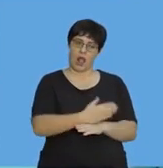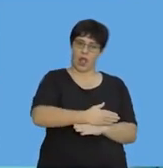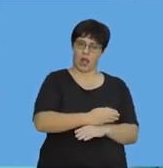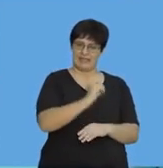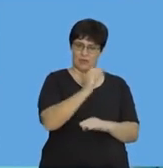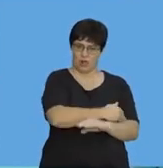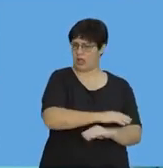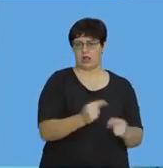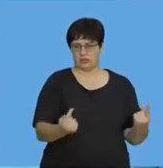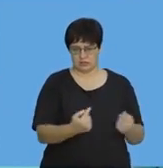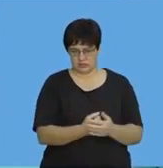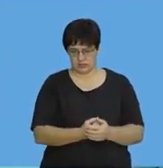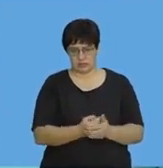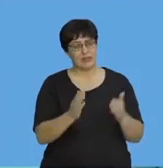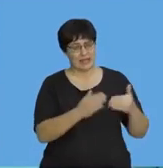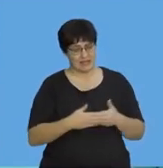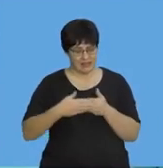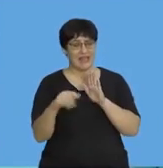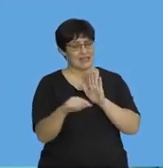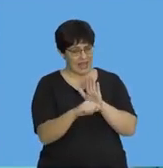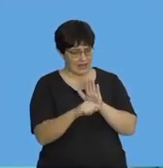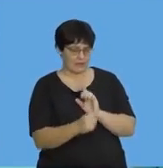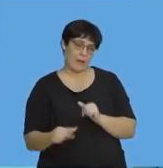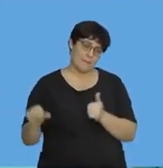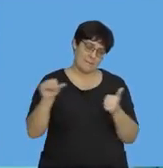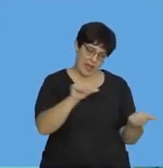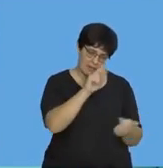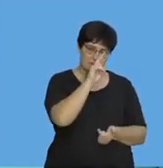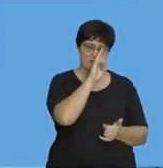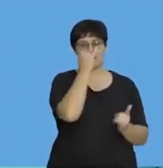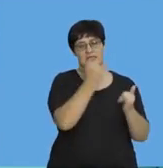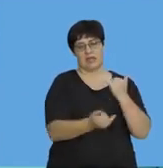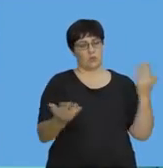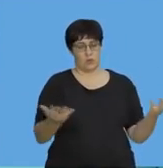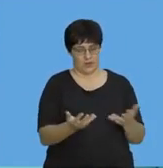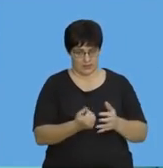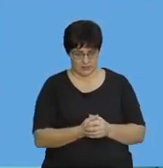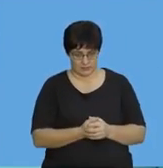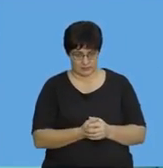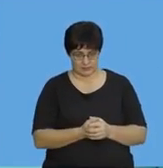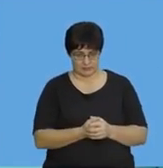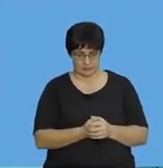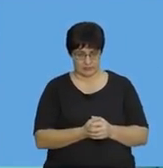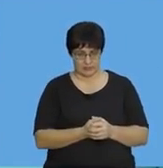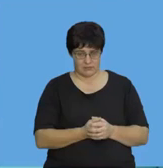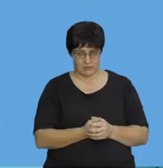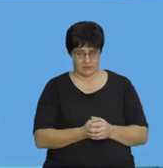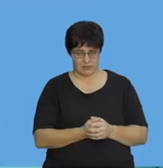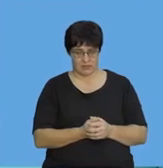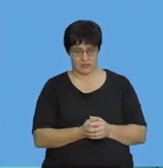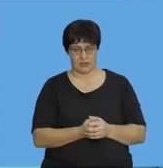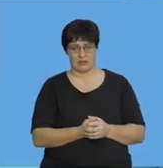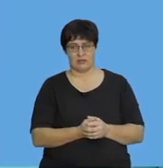positive. So be careful. If you get a negative, go look back. You've done something wrong with your signs. You've done something wrong